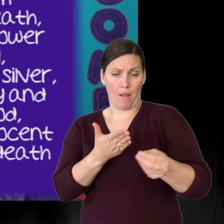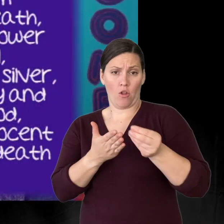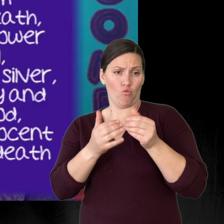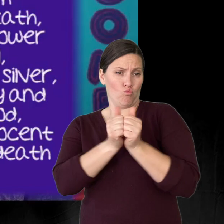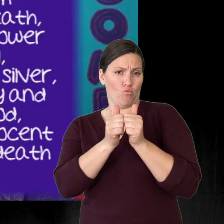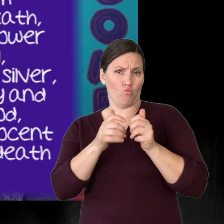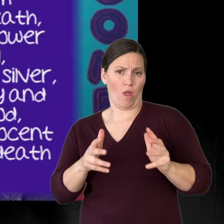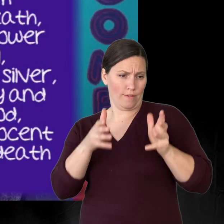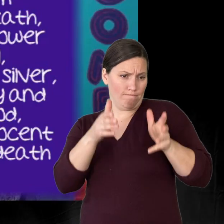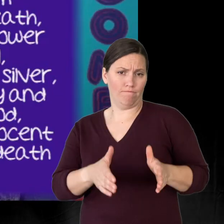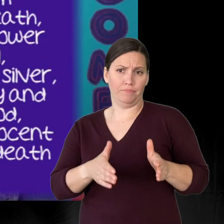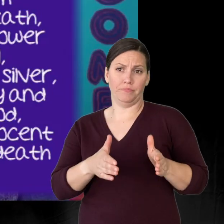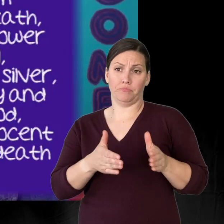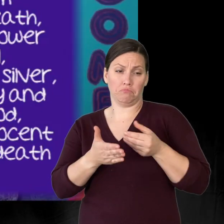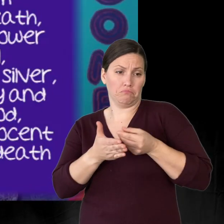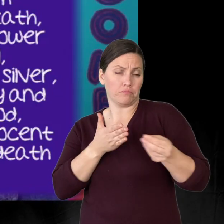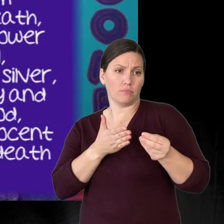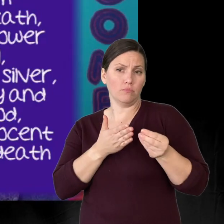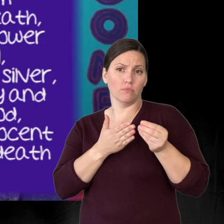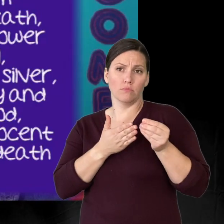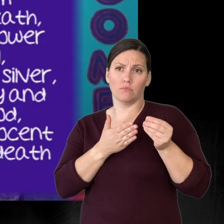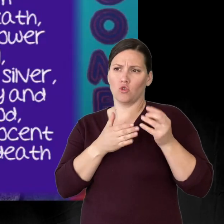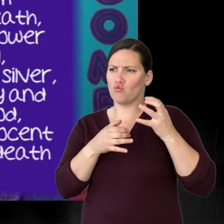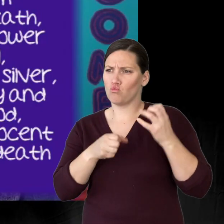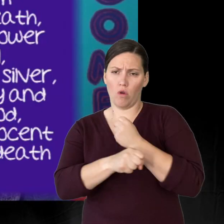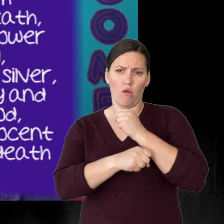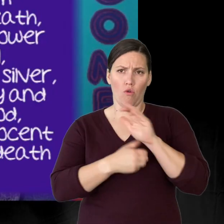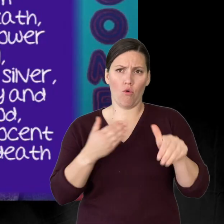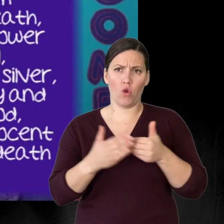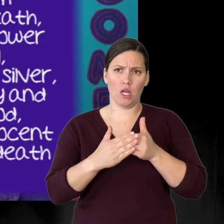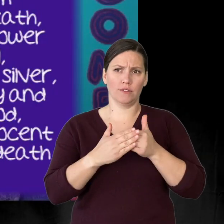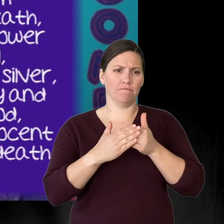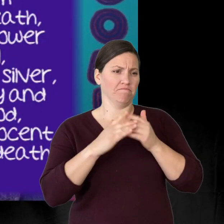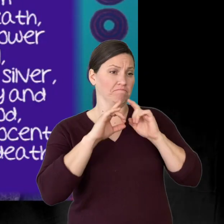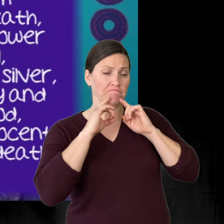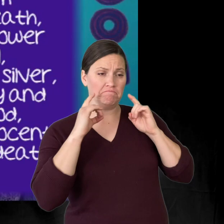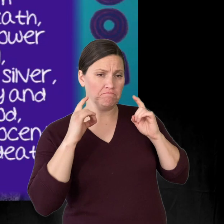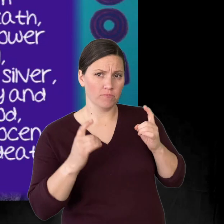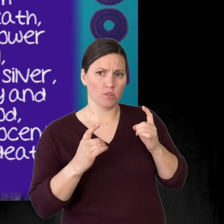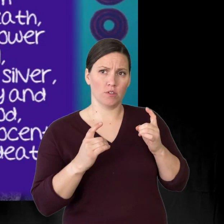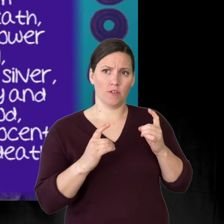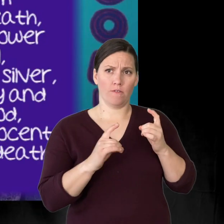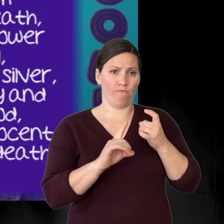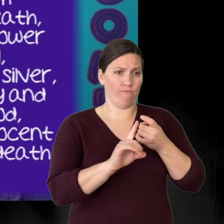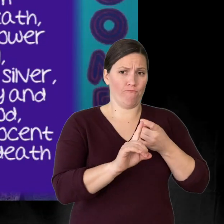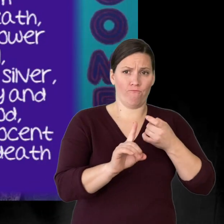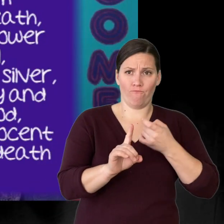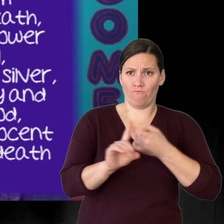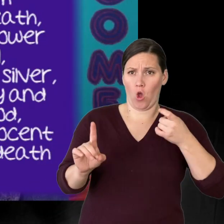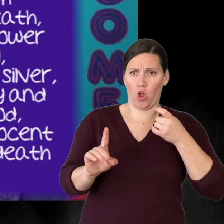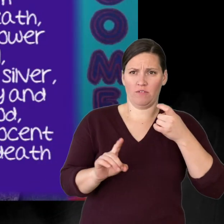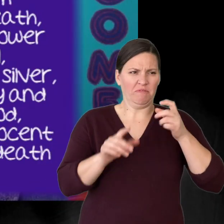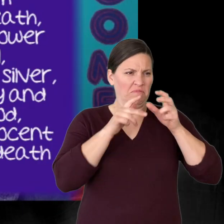lost and condemned person, purchased and won us from all sins, from death, and from the power of the devil, not